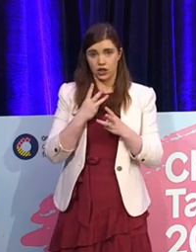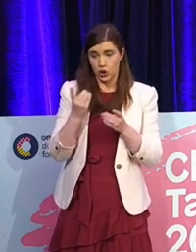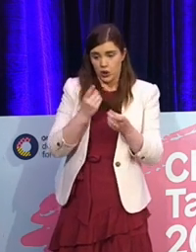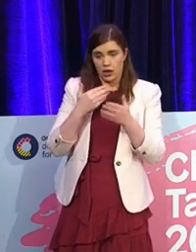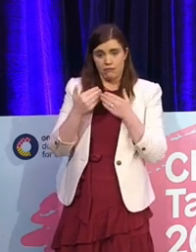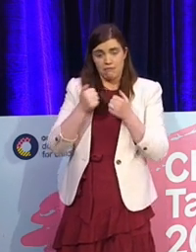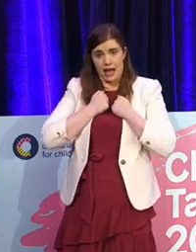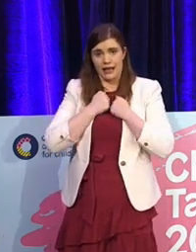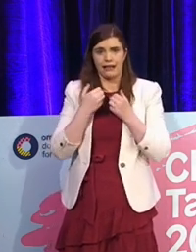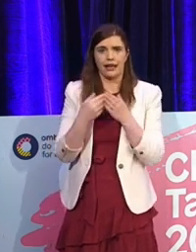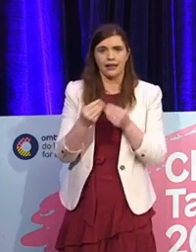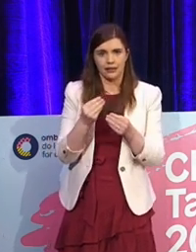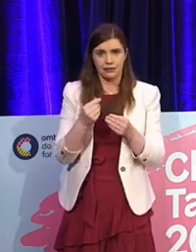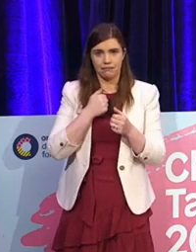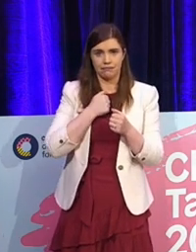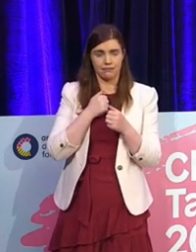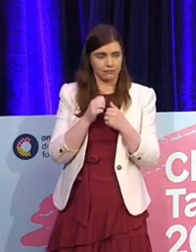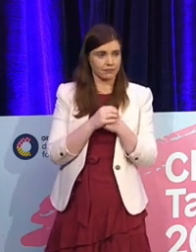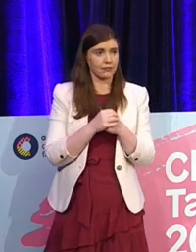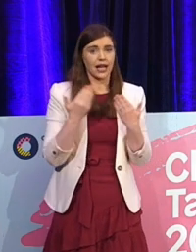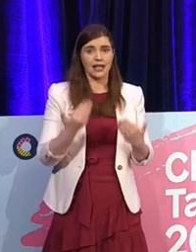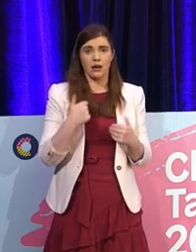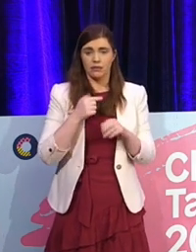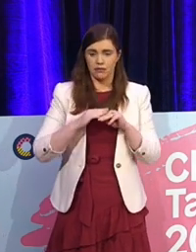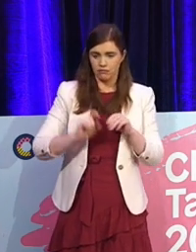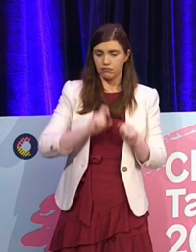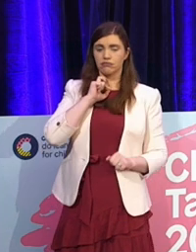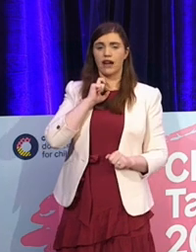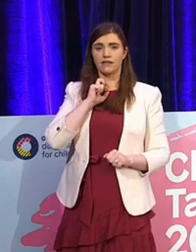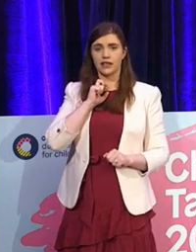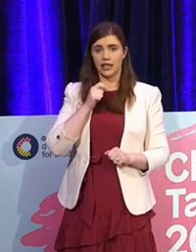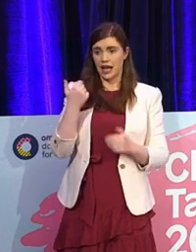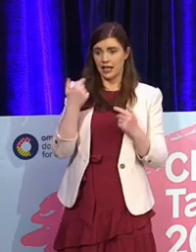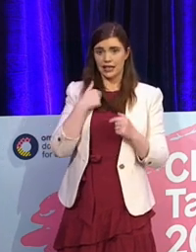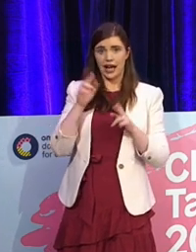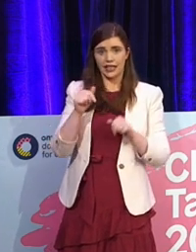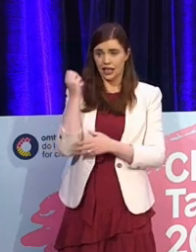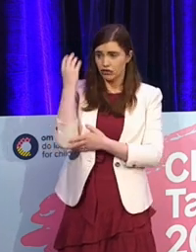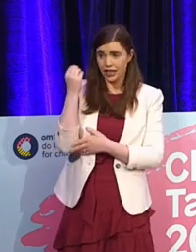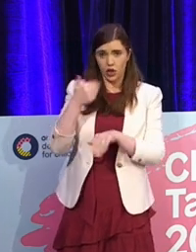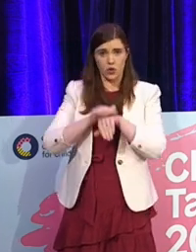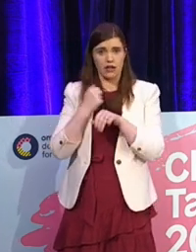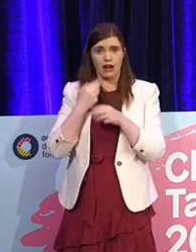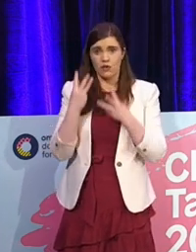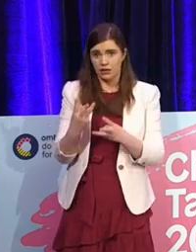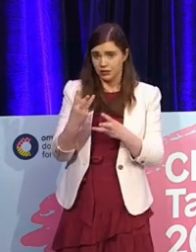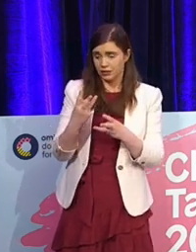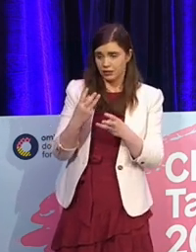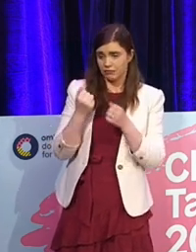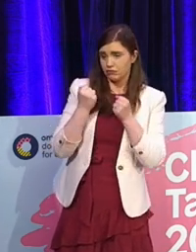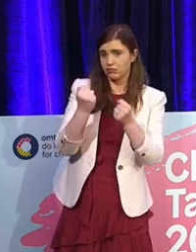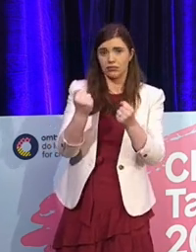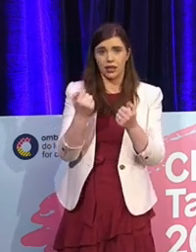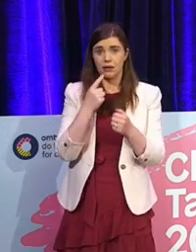thing. And now I'm much more confident and I can drive the tractor anywhere and everywhere I want. Can you believe that